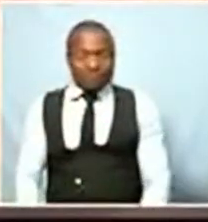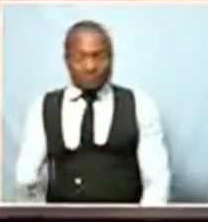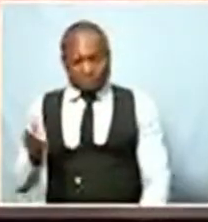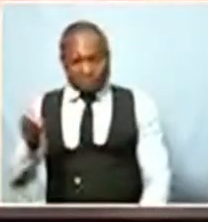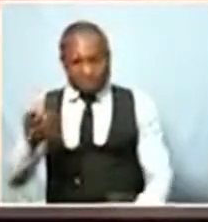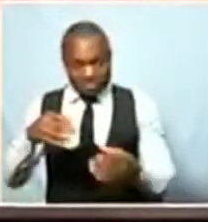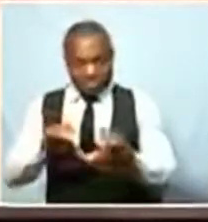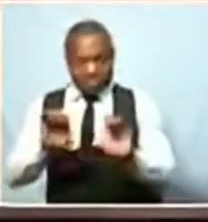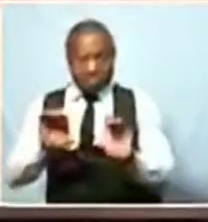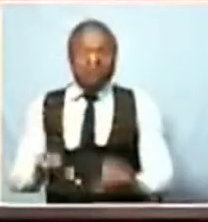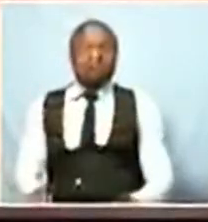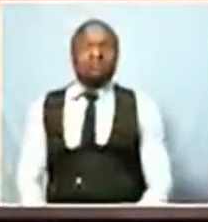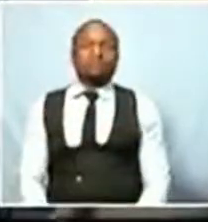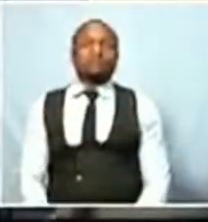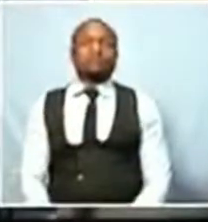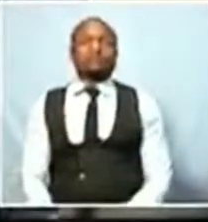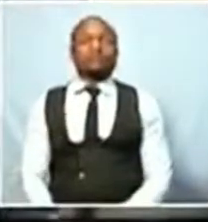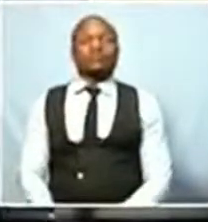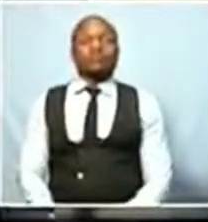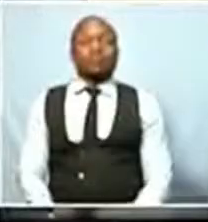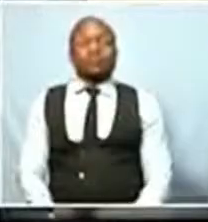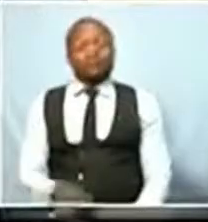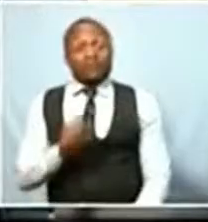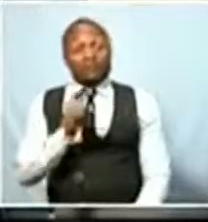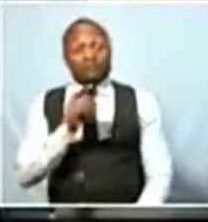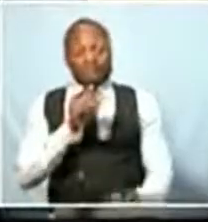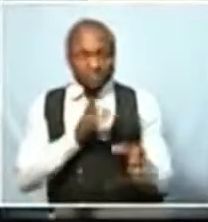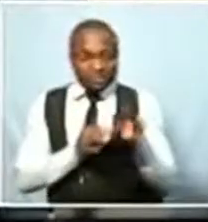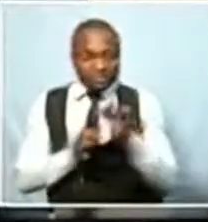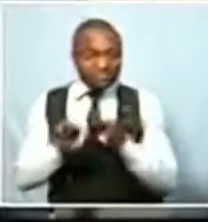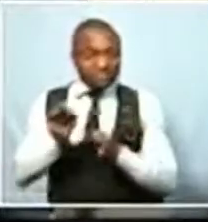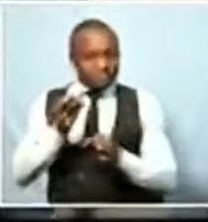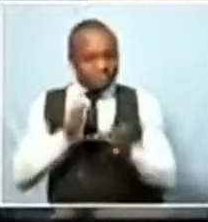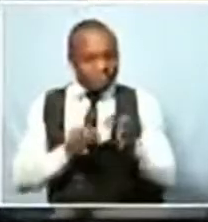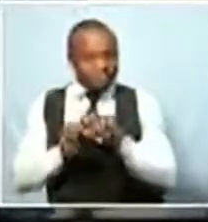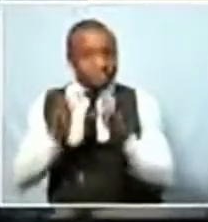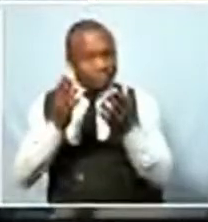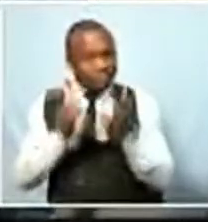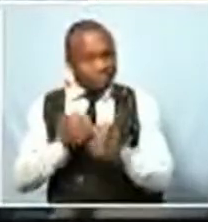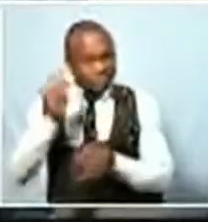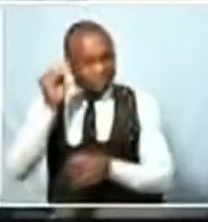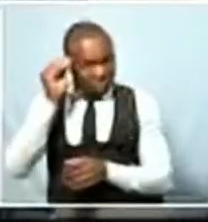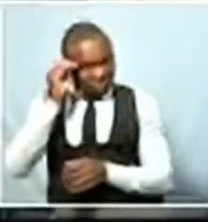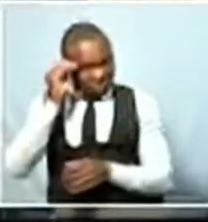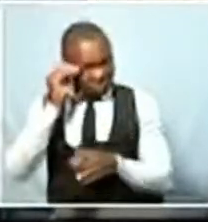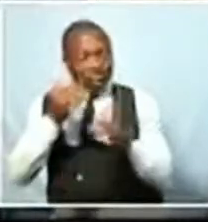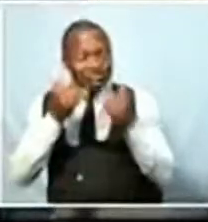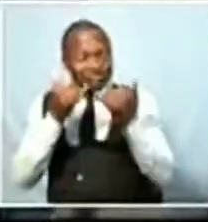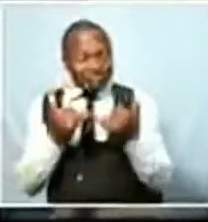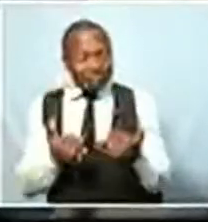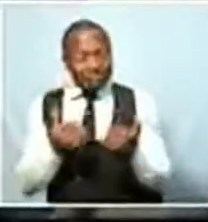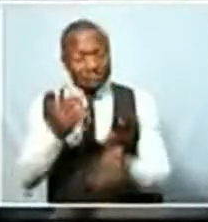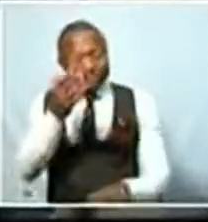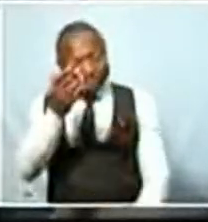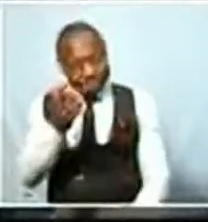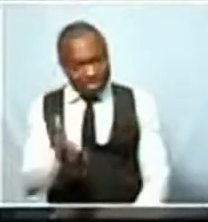go ahead. So now with that clarification, Chair, I would want to find out now that there's